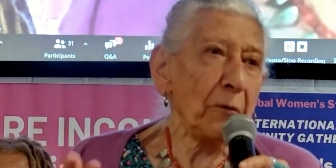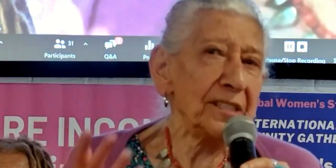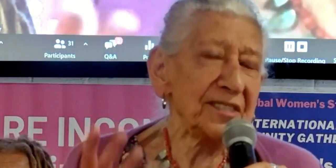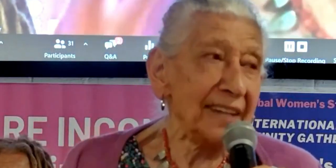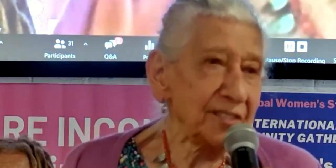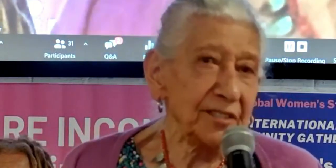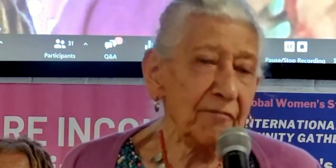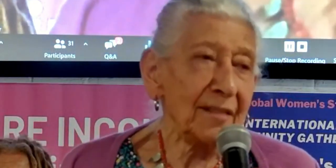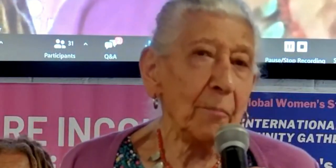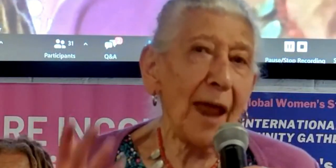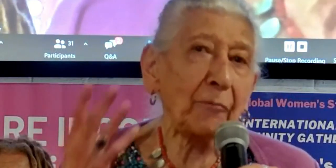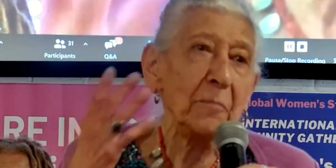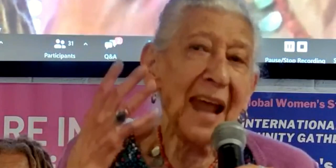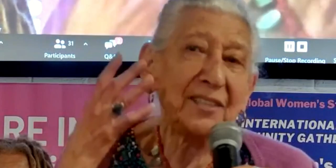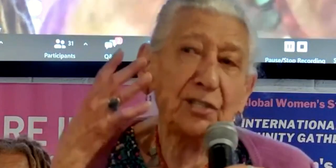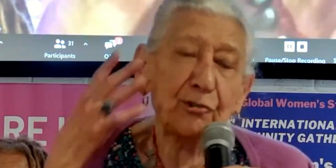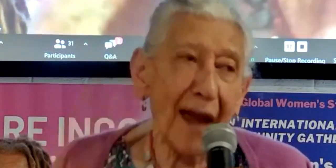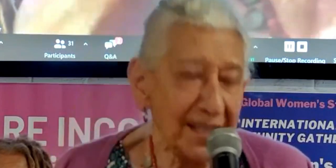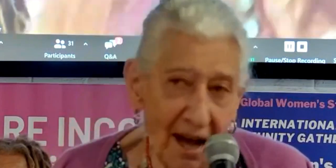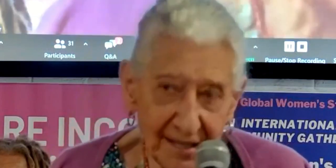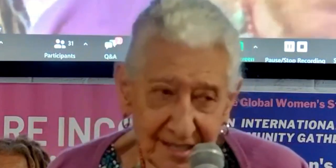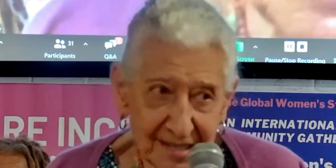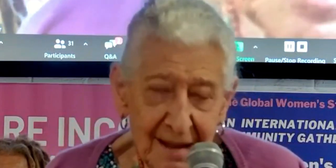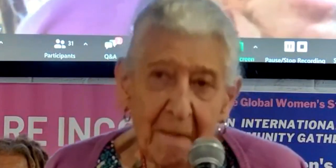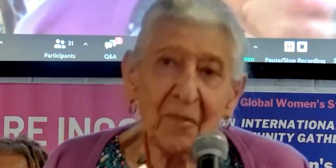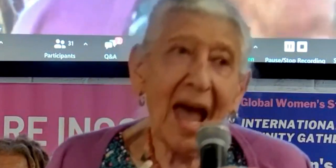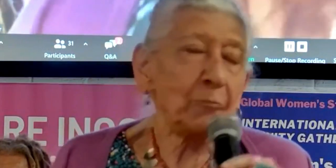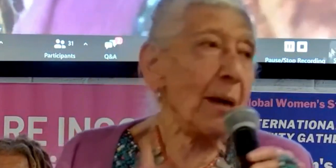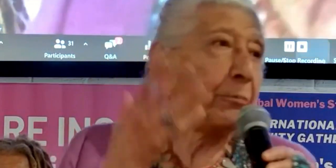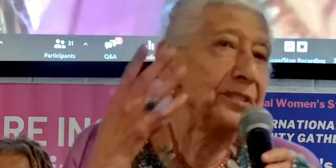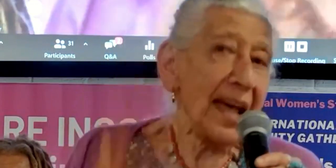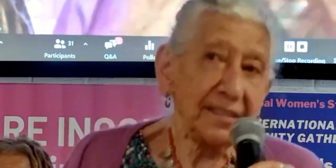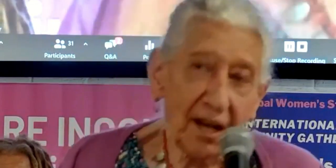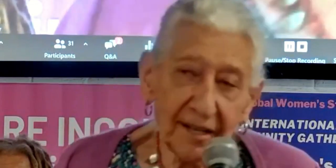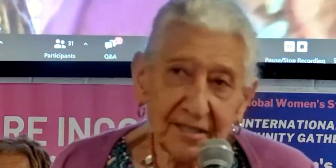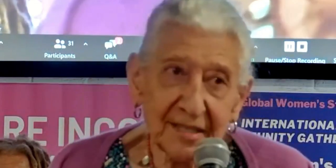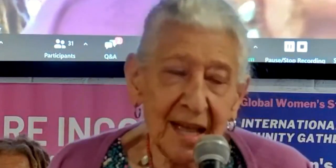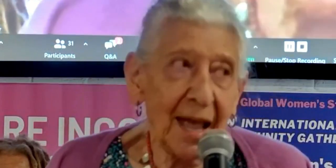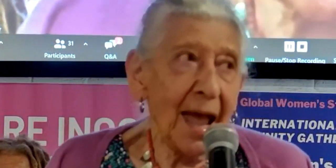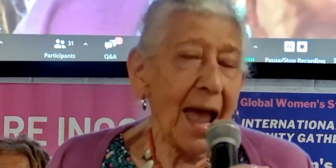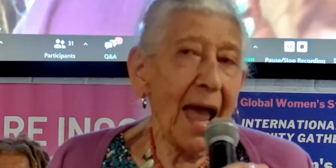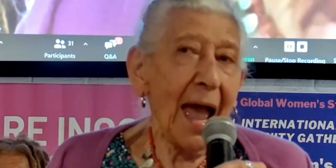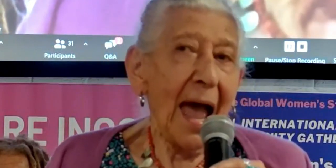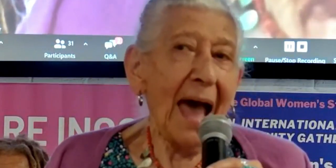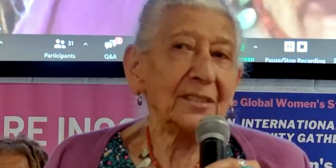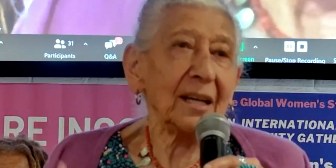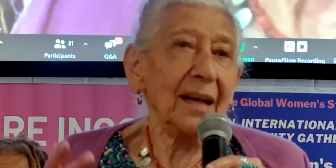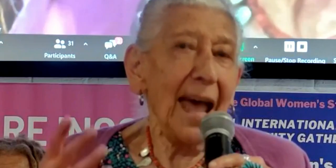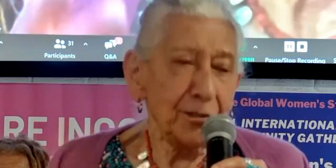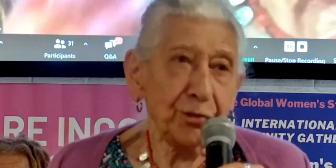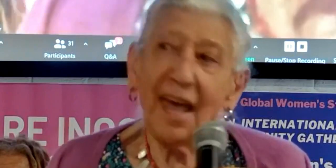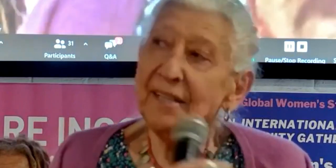didn't, weren't sensitive, and the Black women had to train us and represent us